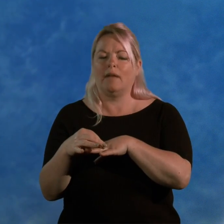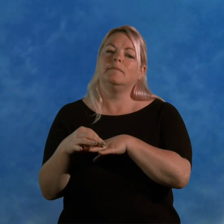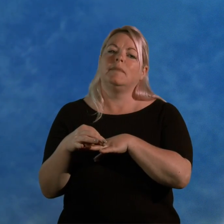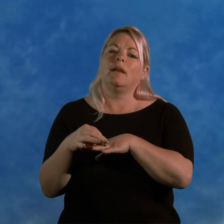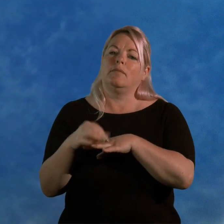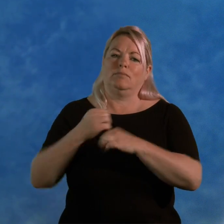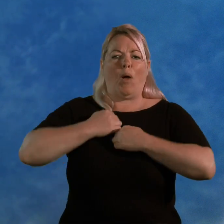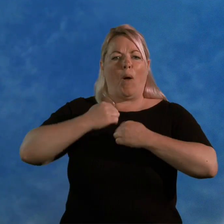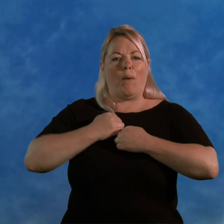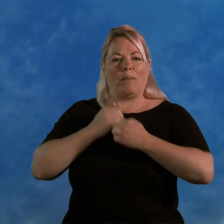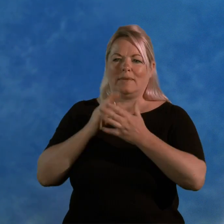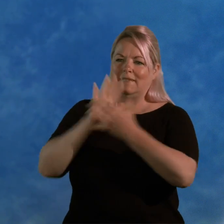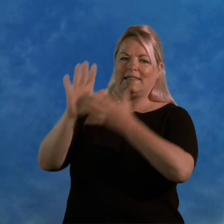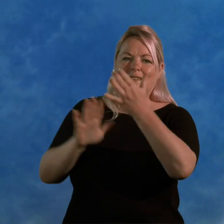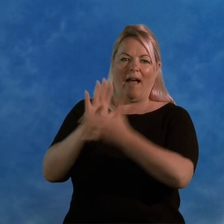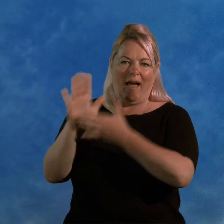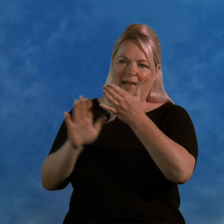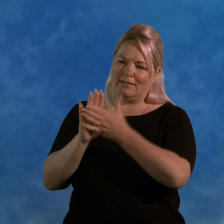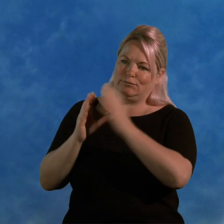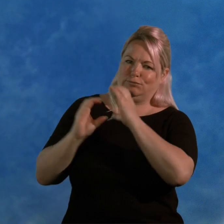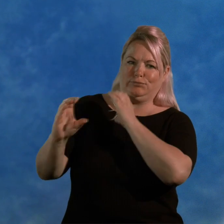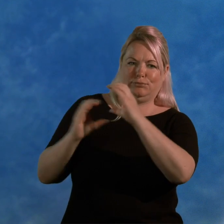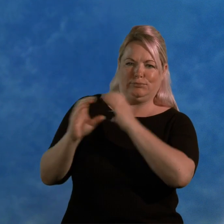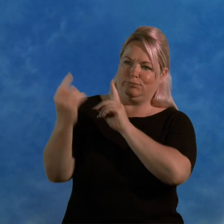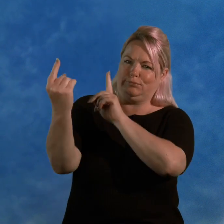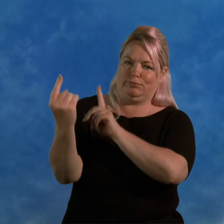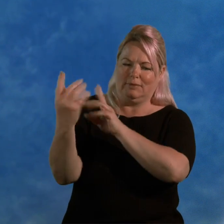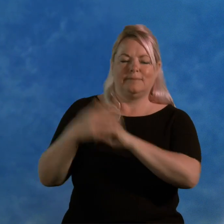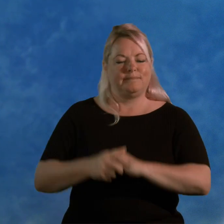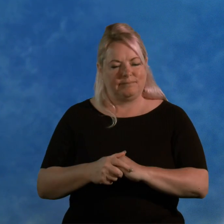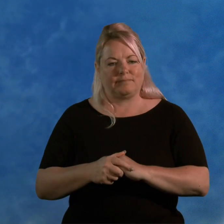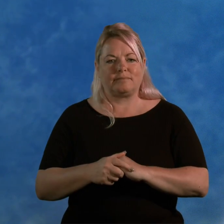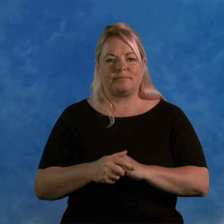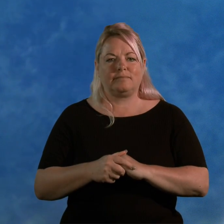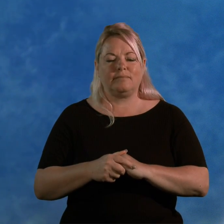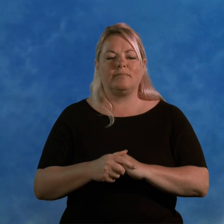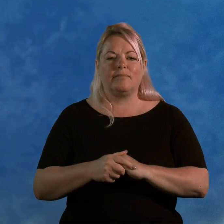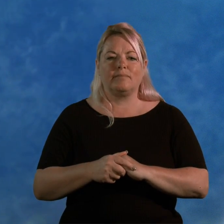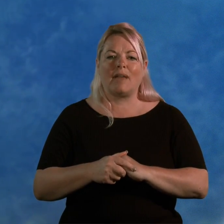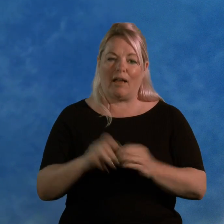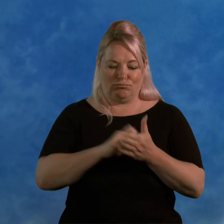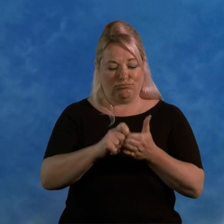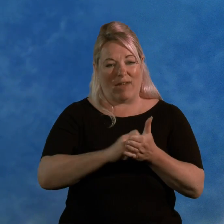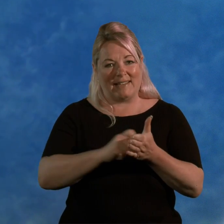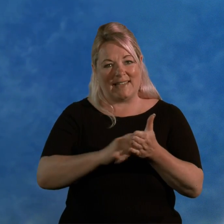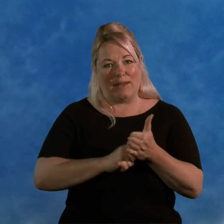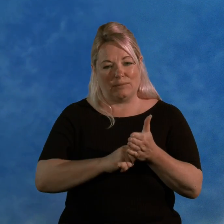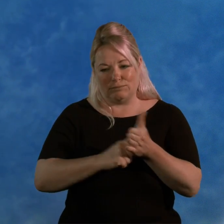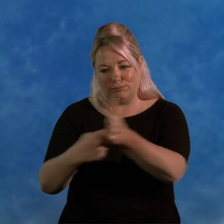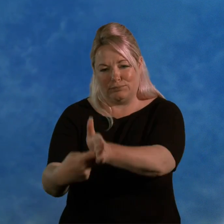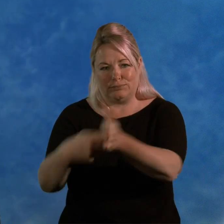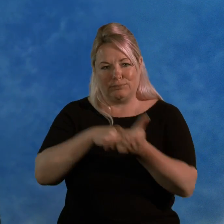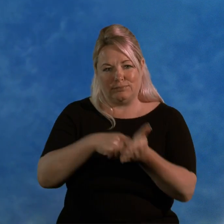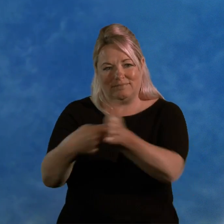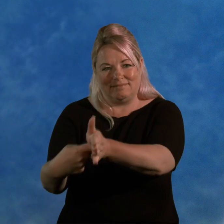sort of developed our own sort of sign language. And also a lot of stuff had to be written down pen and paper